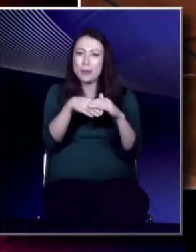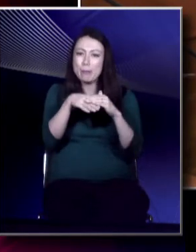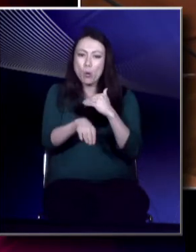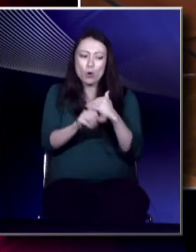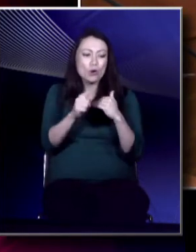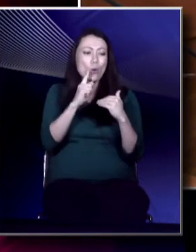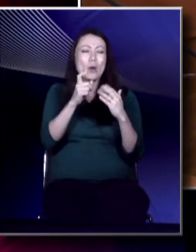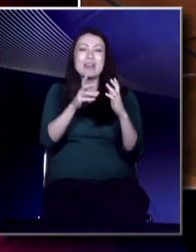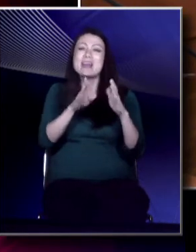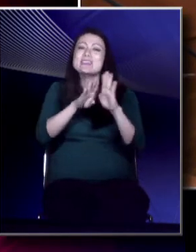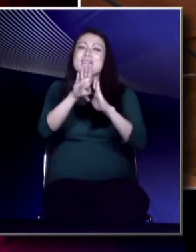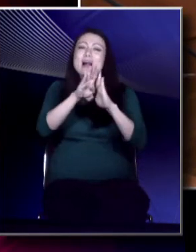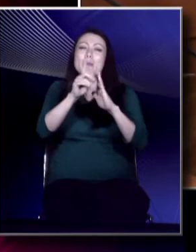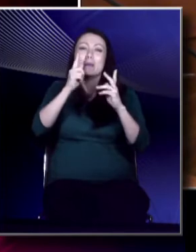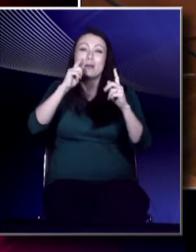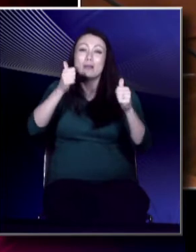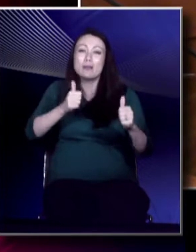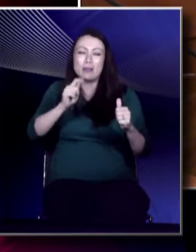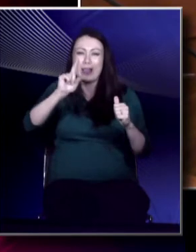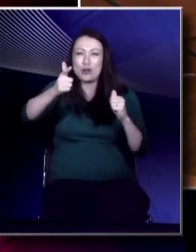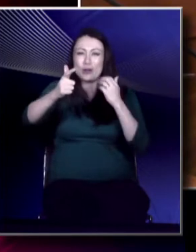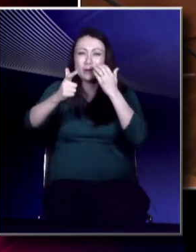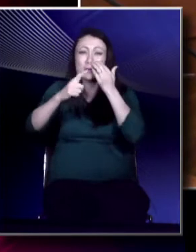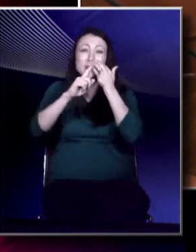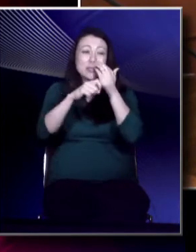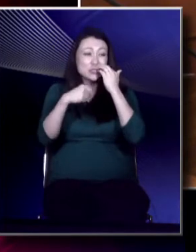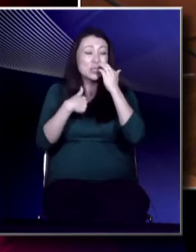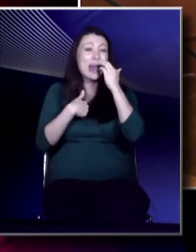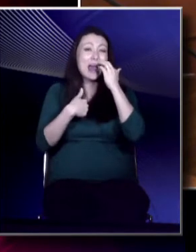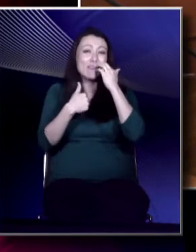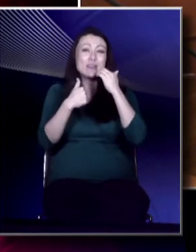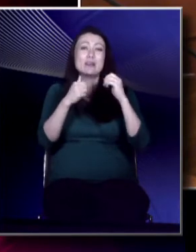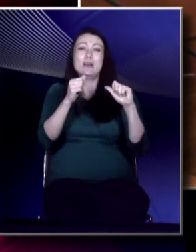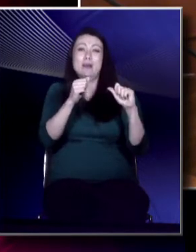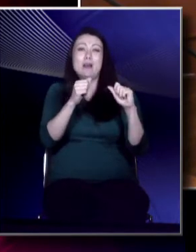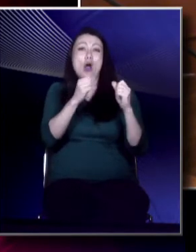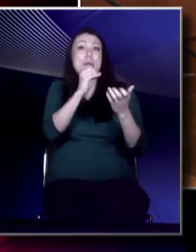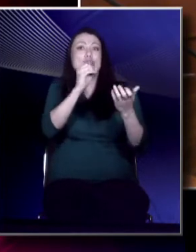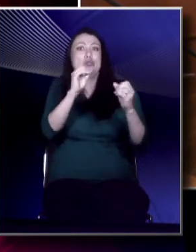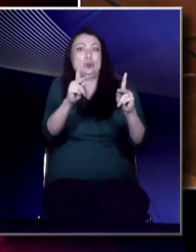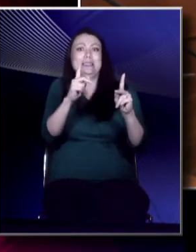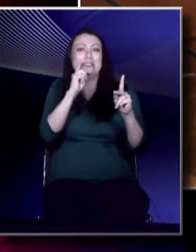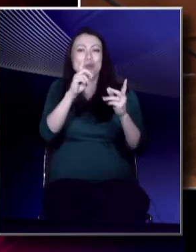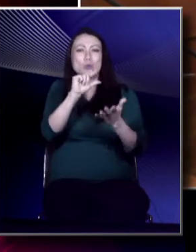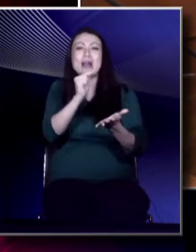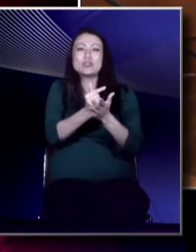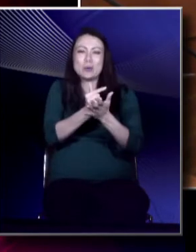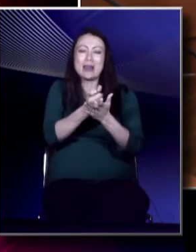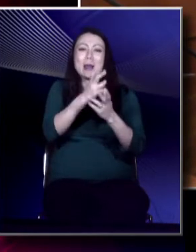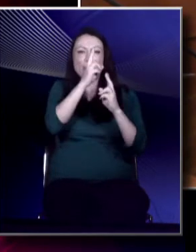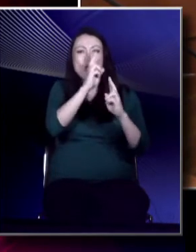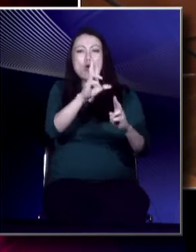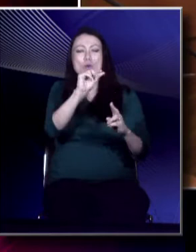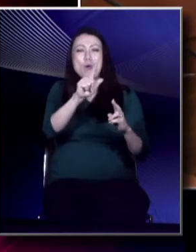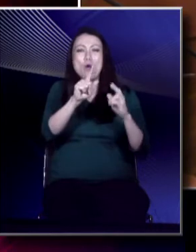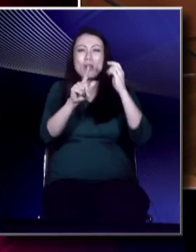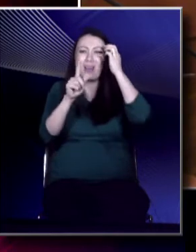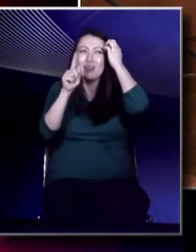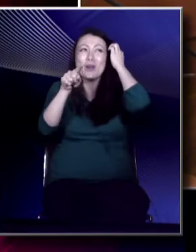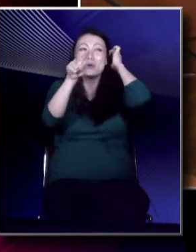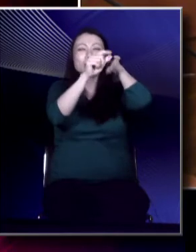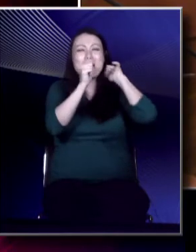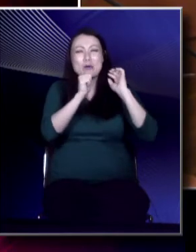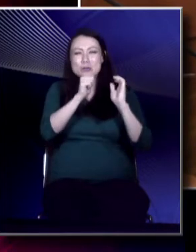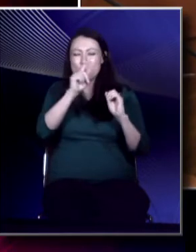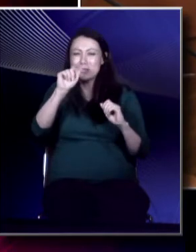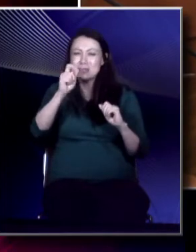They should be able to be honor roll students and have equal opportunity to graduate. The Arizona taxpayer money is going to paying people that aren't doing their jobs and are just screwing over